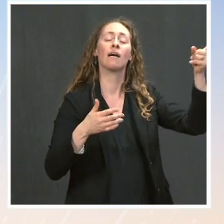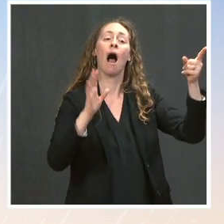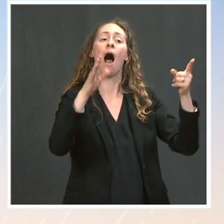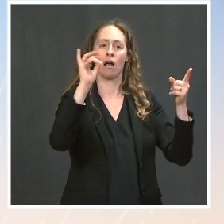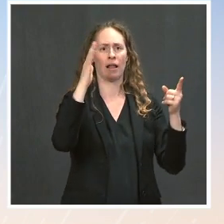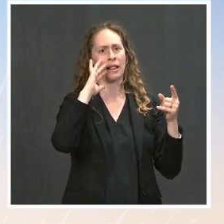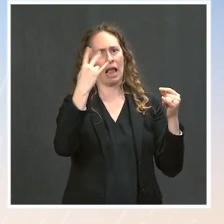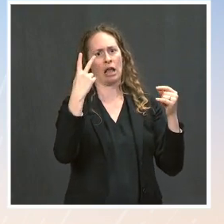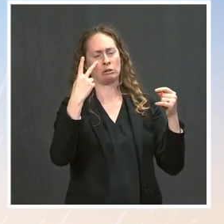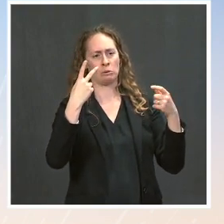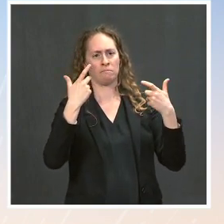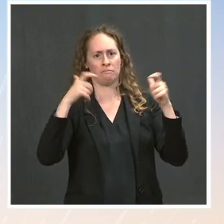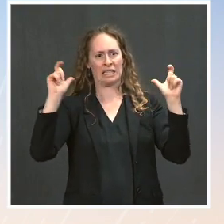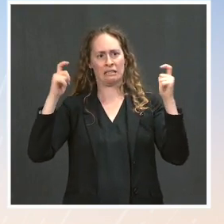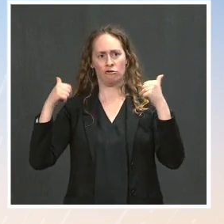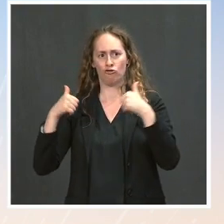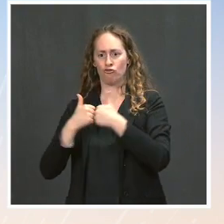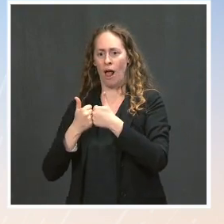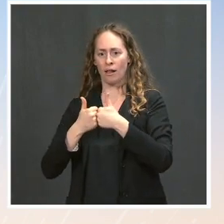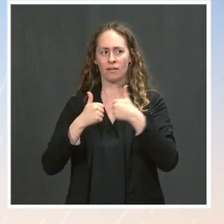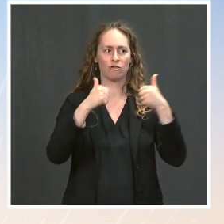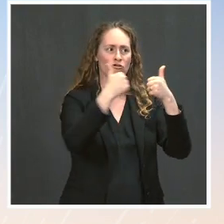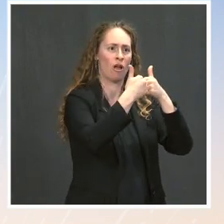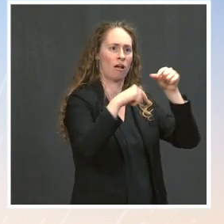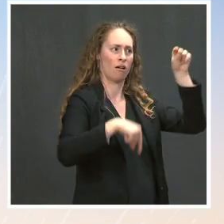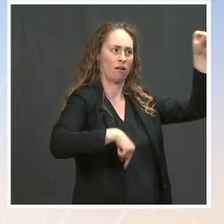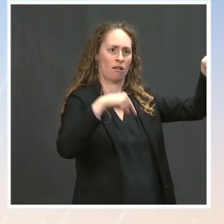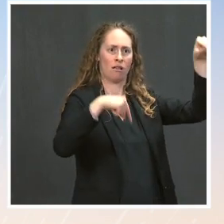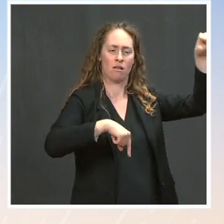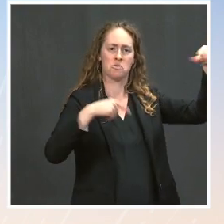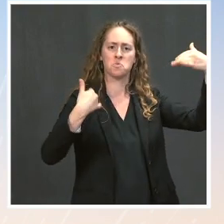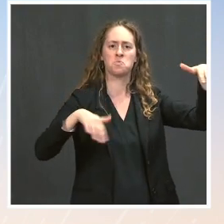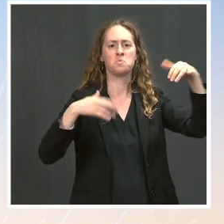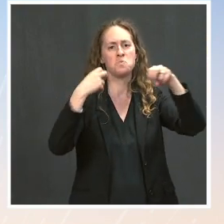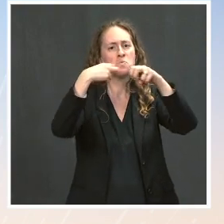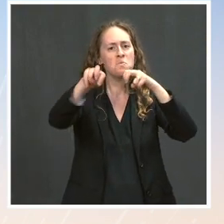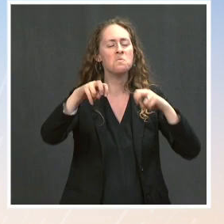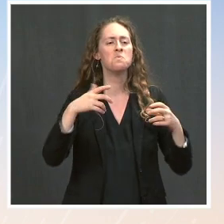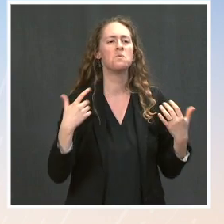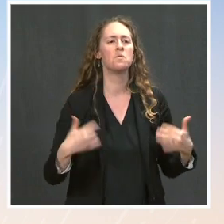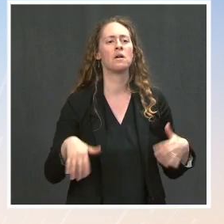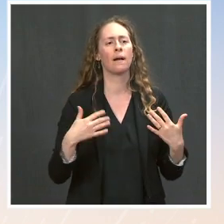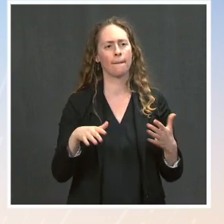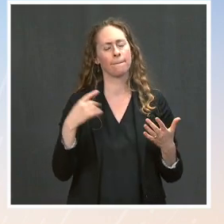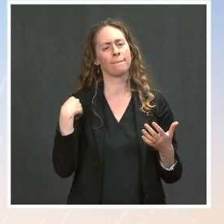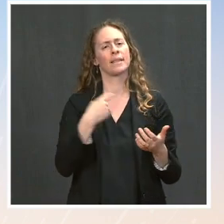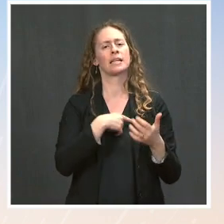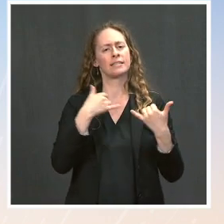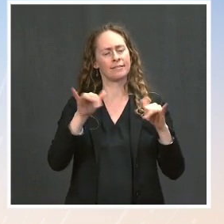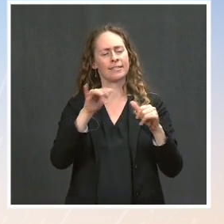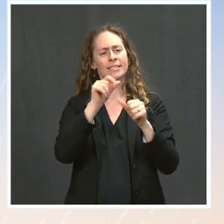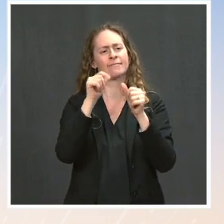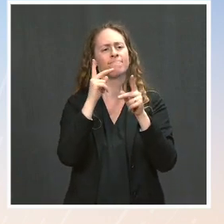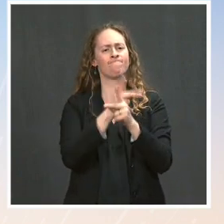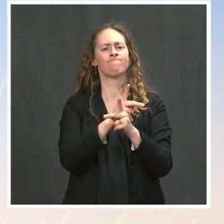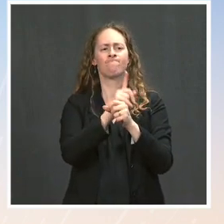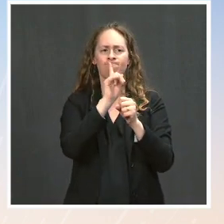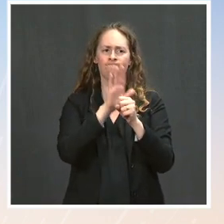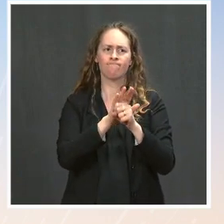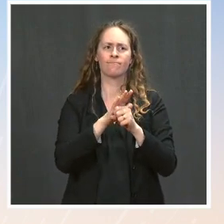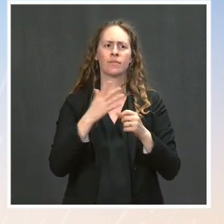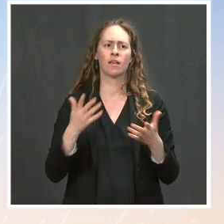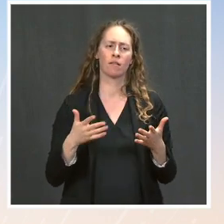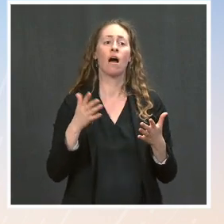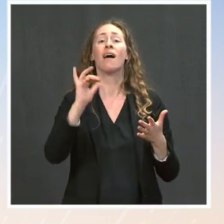fighting the COVID pandemic. So we also take that into account. But I can assure people who are watching and